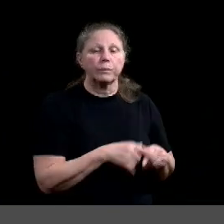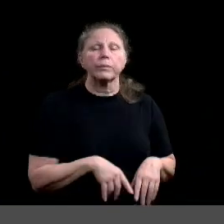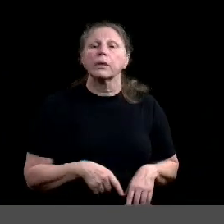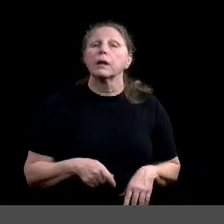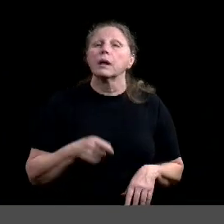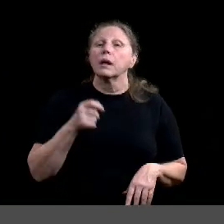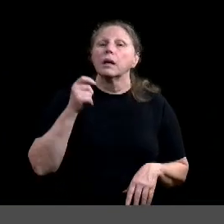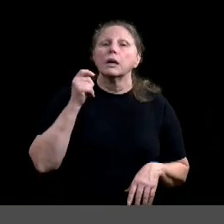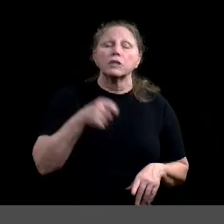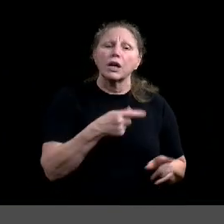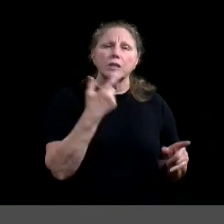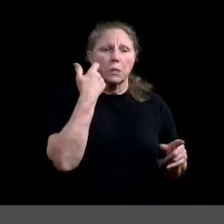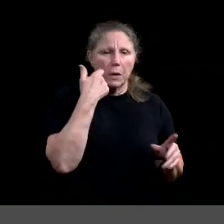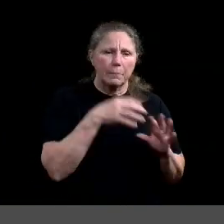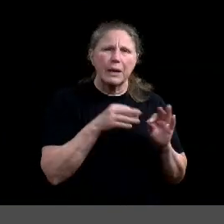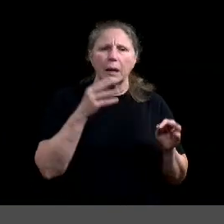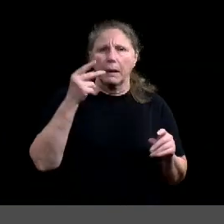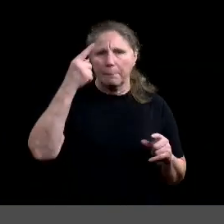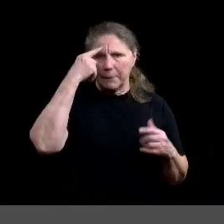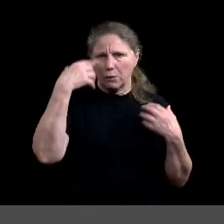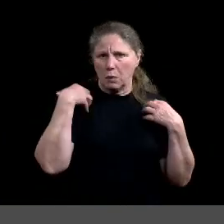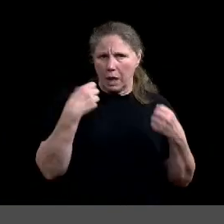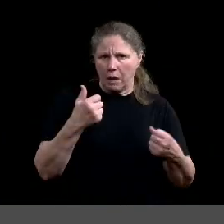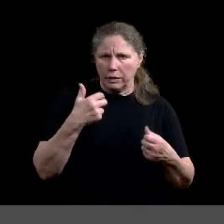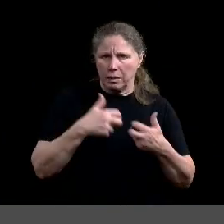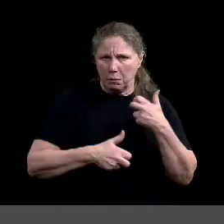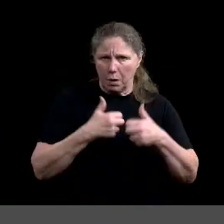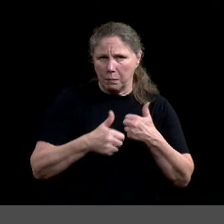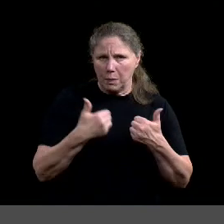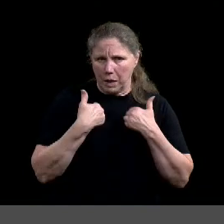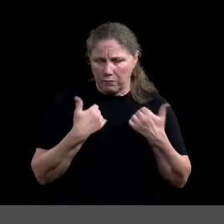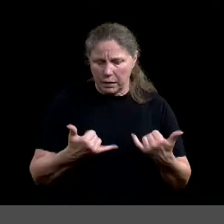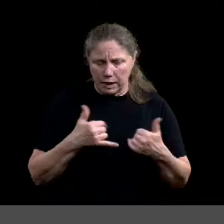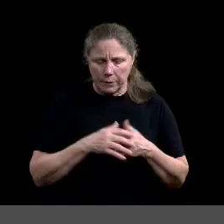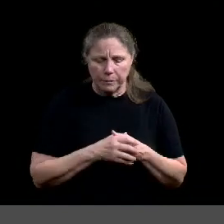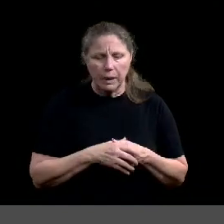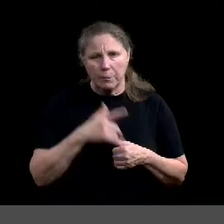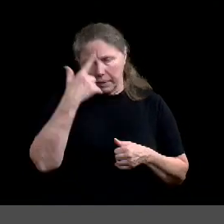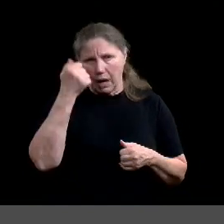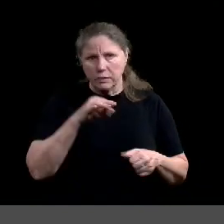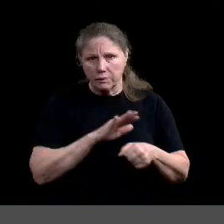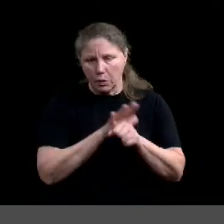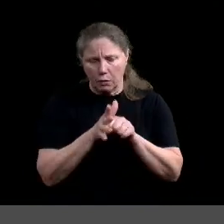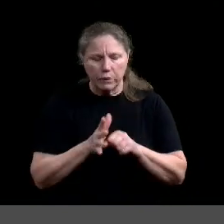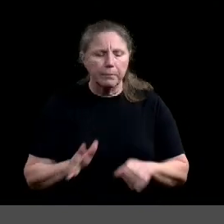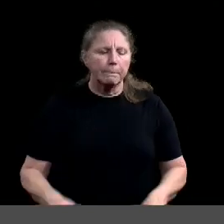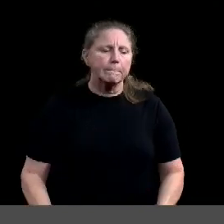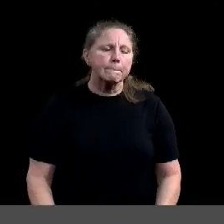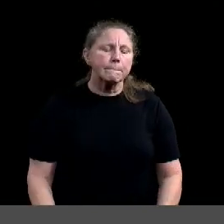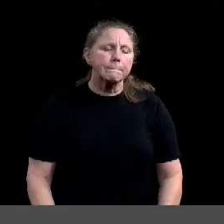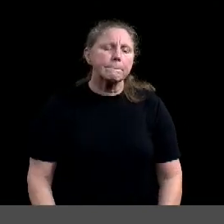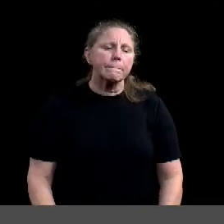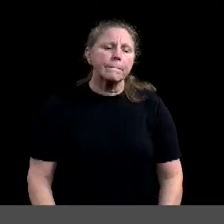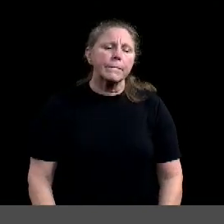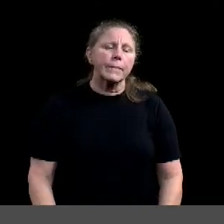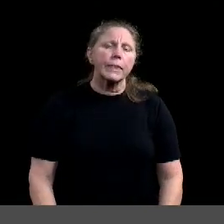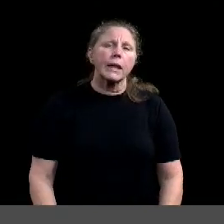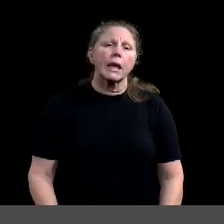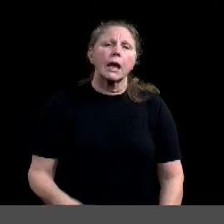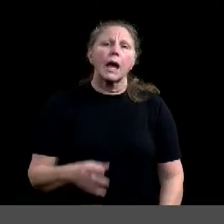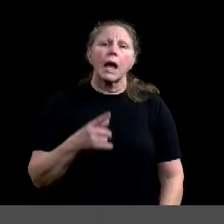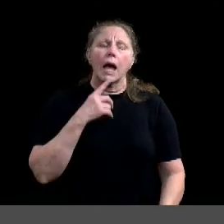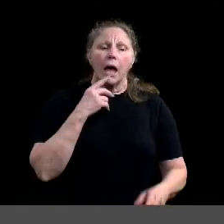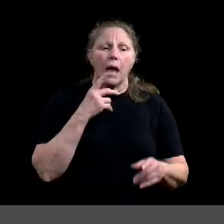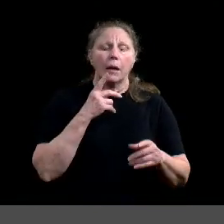that we're facing in this time, and I want to say that I'm going to stop using the term social distancing. I think that was probably